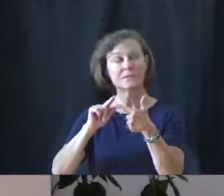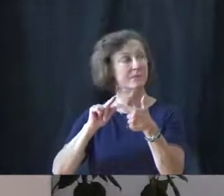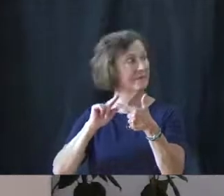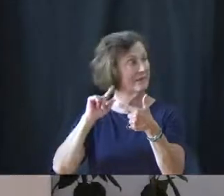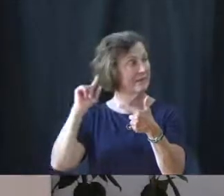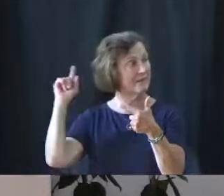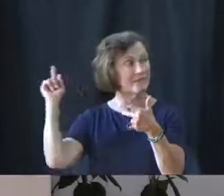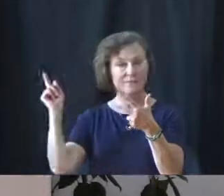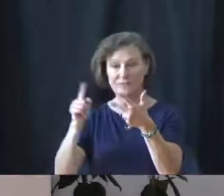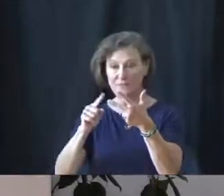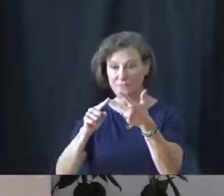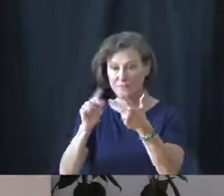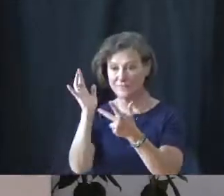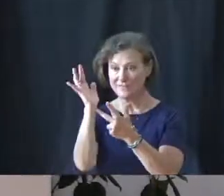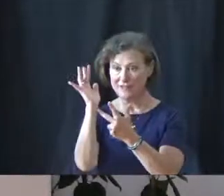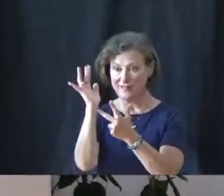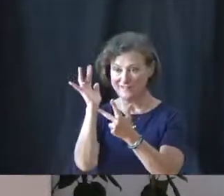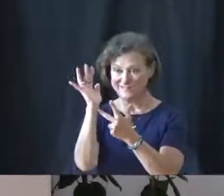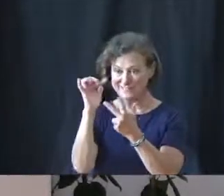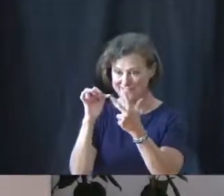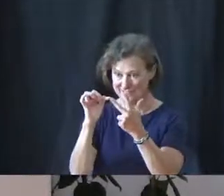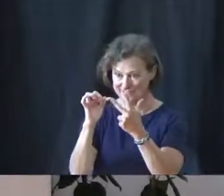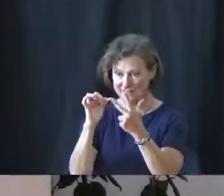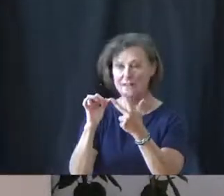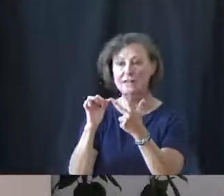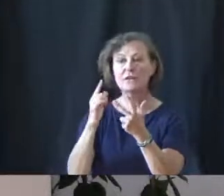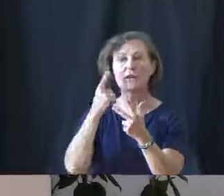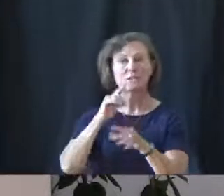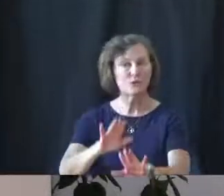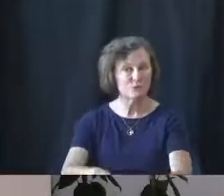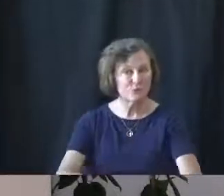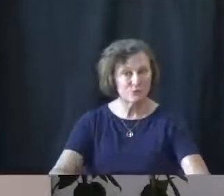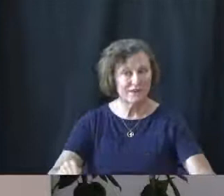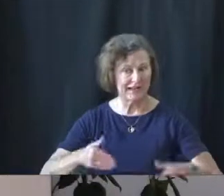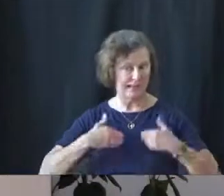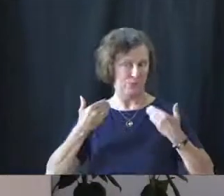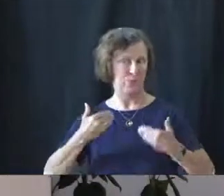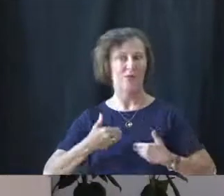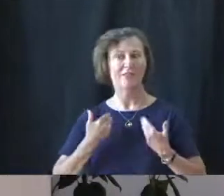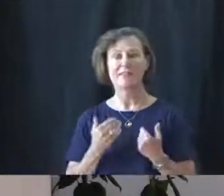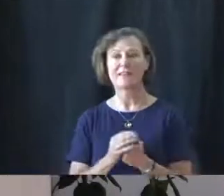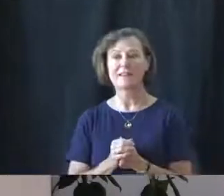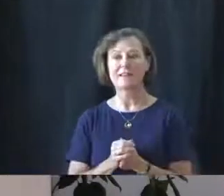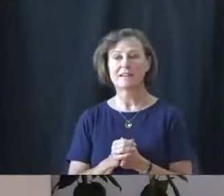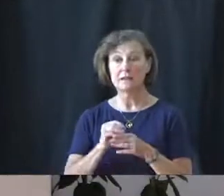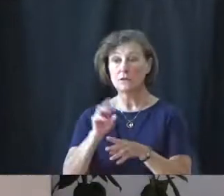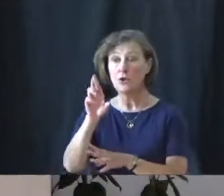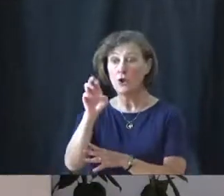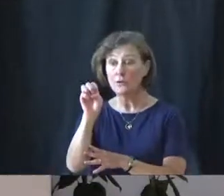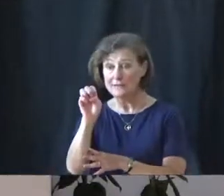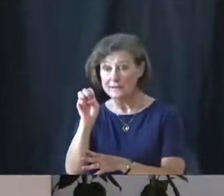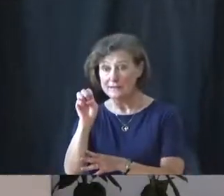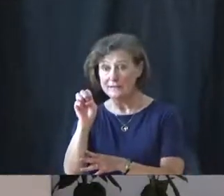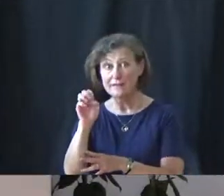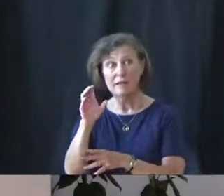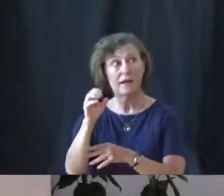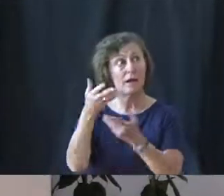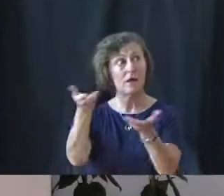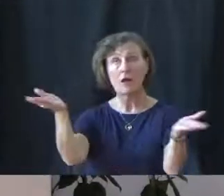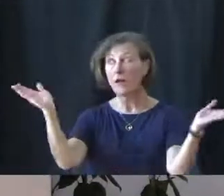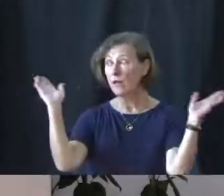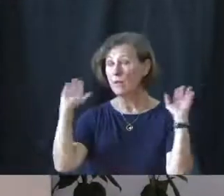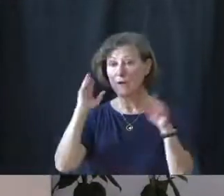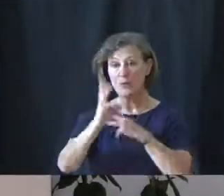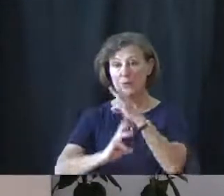And we light our third chalice for our children and youth in religious education and all